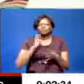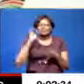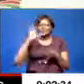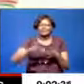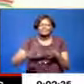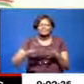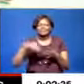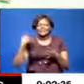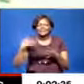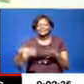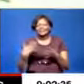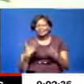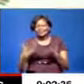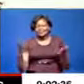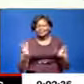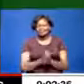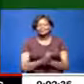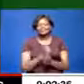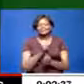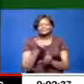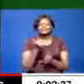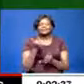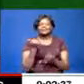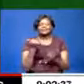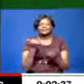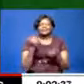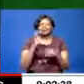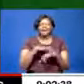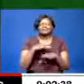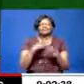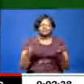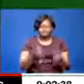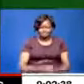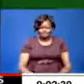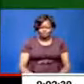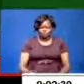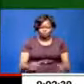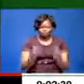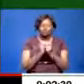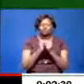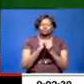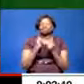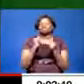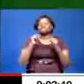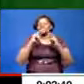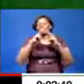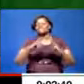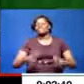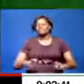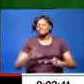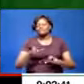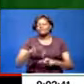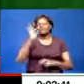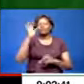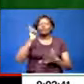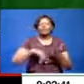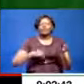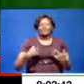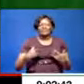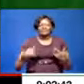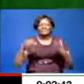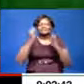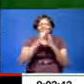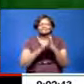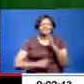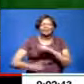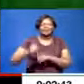precious metals, and rare earth elements. And with an inventory of what we hold, state actions, as